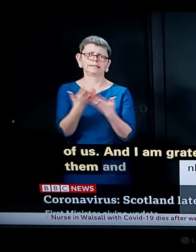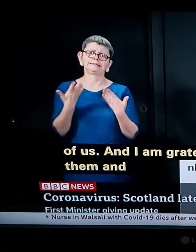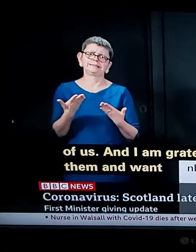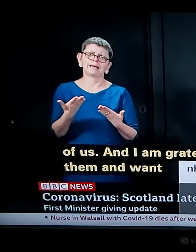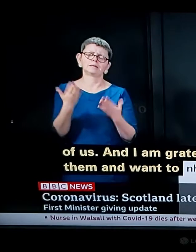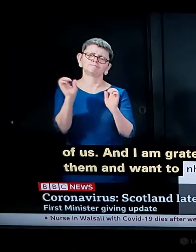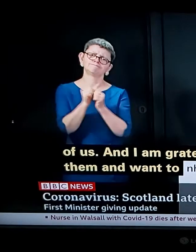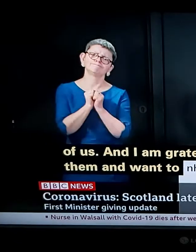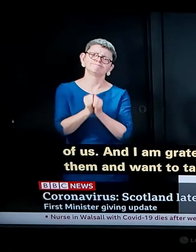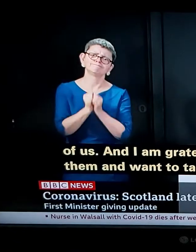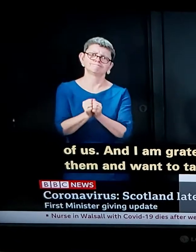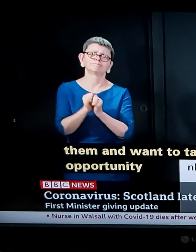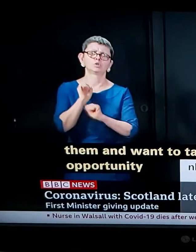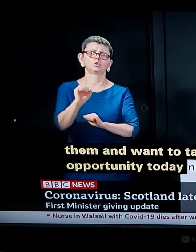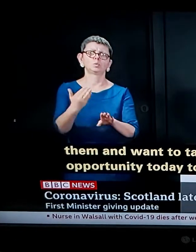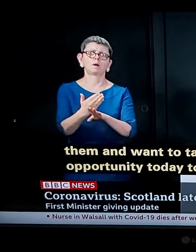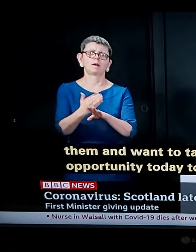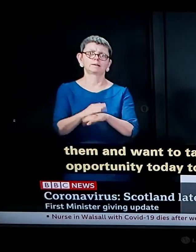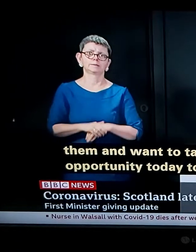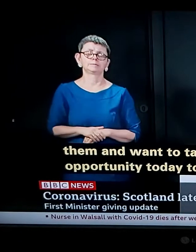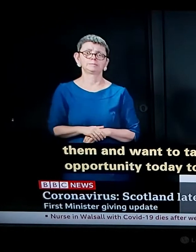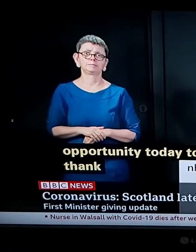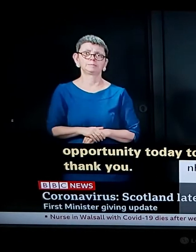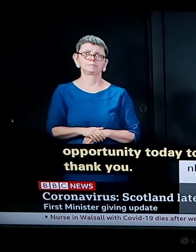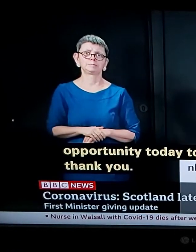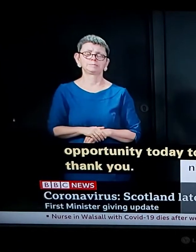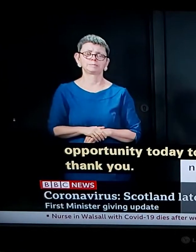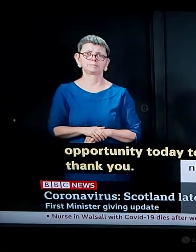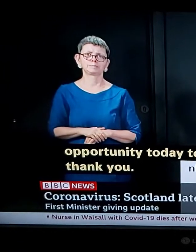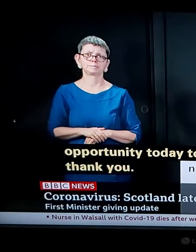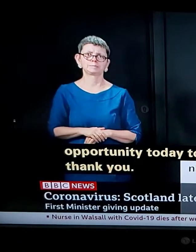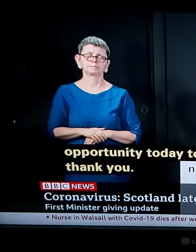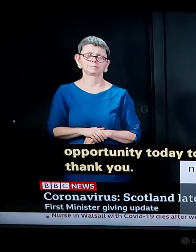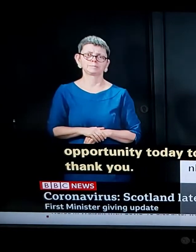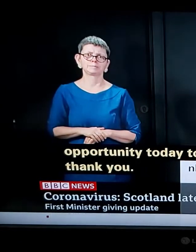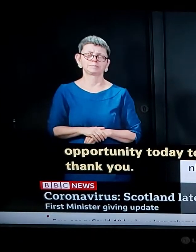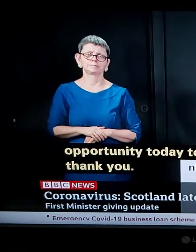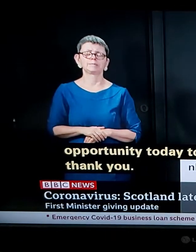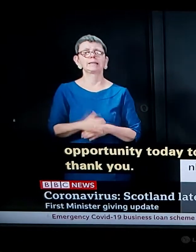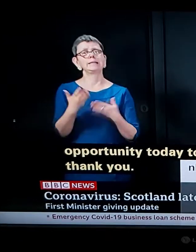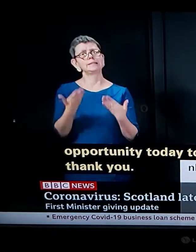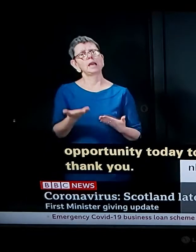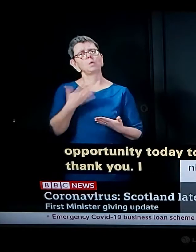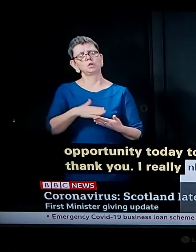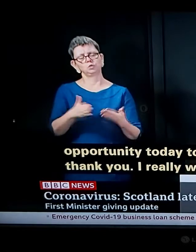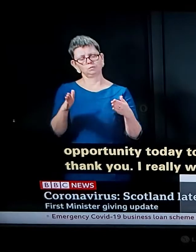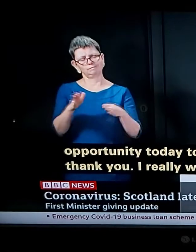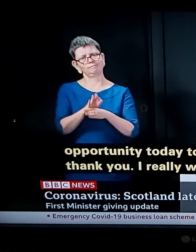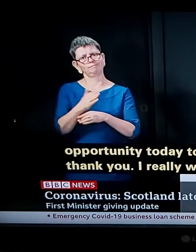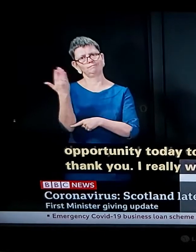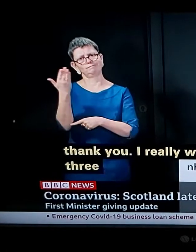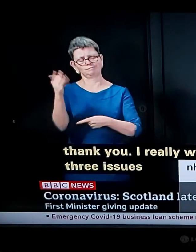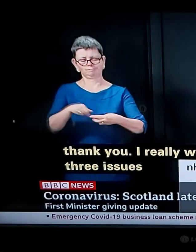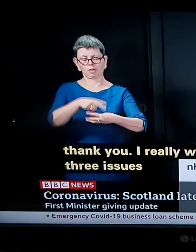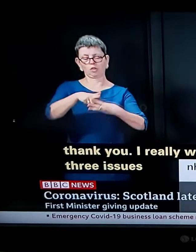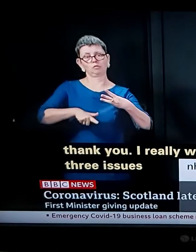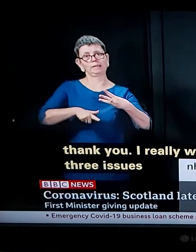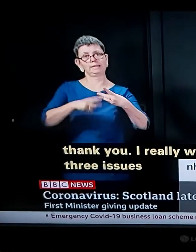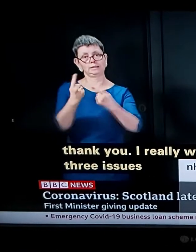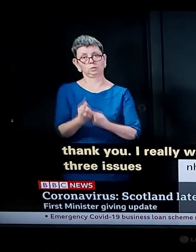a heartfelt thank you. I really want to cover three issues today before taking